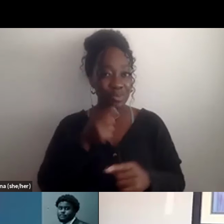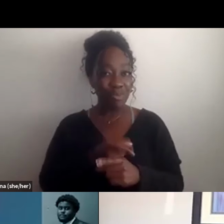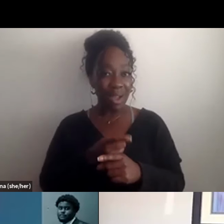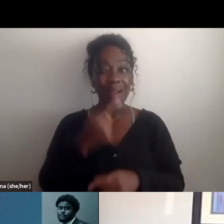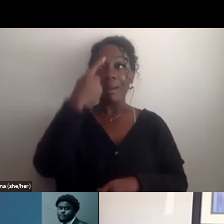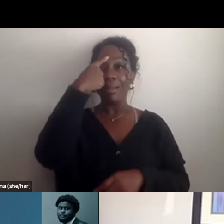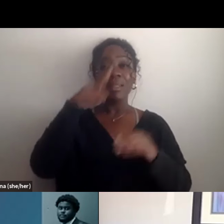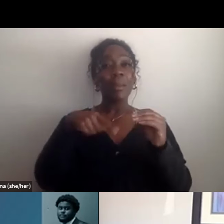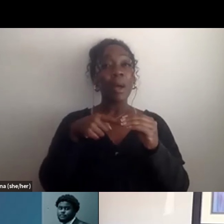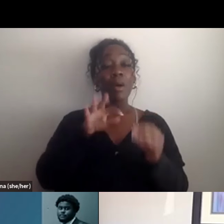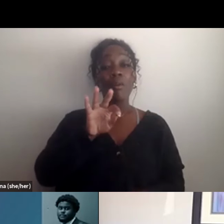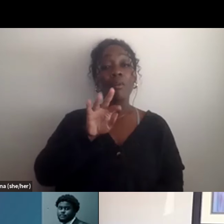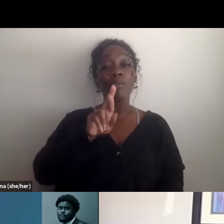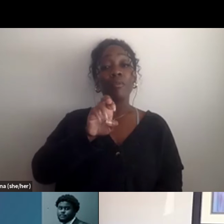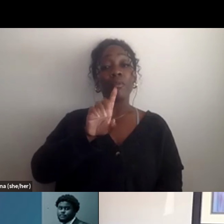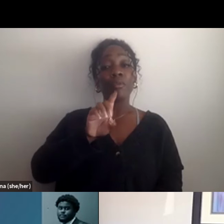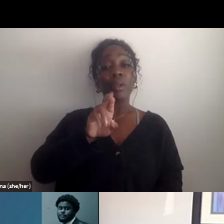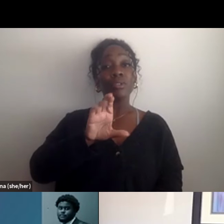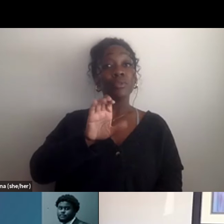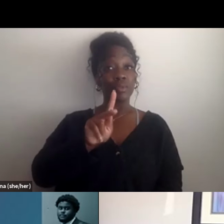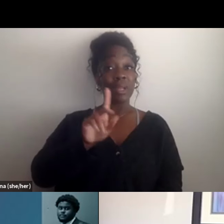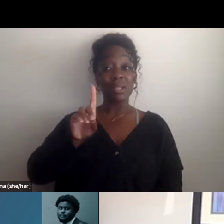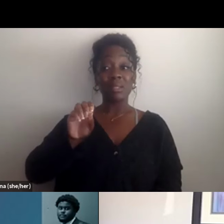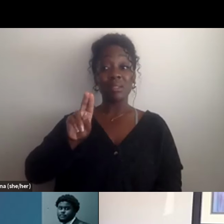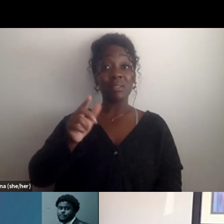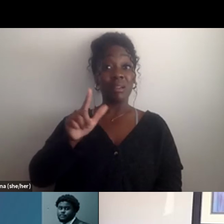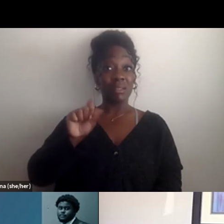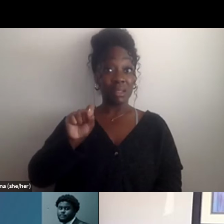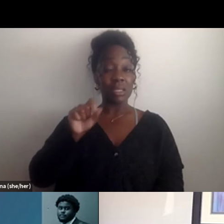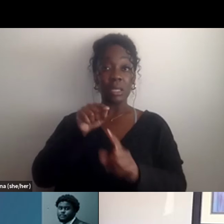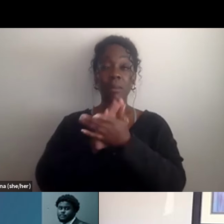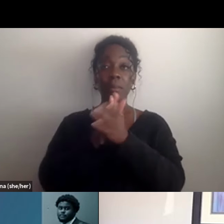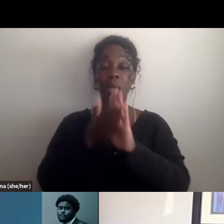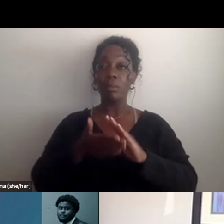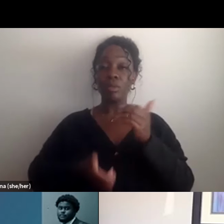the story of Frederick Douglass, who becomes one of the most kind of influential abolitionists